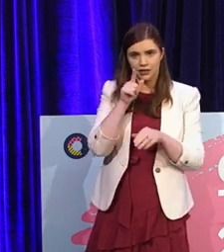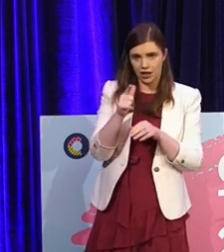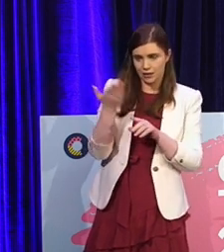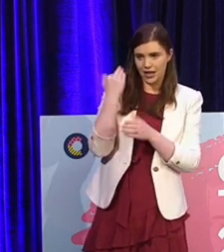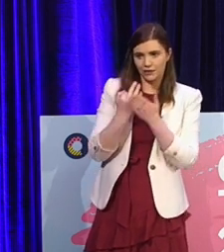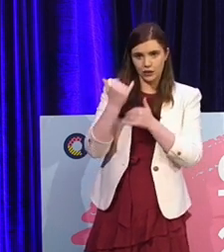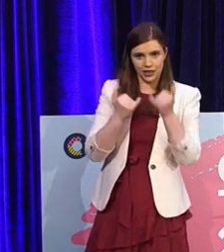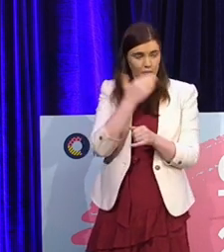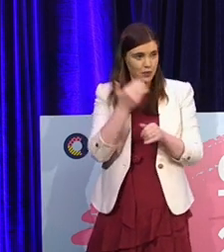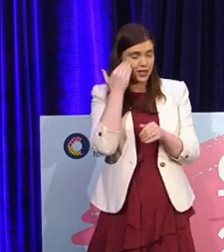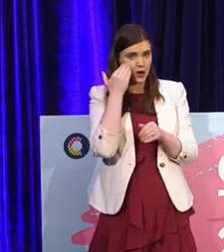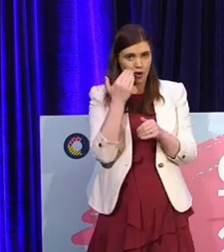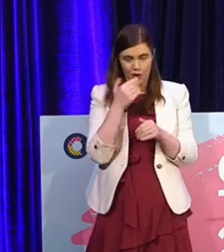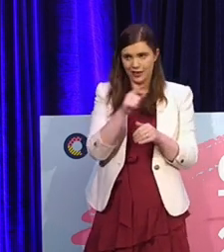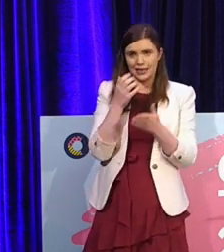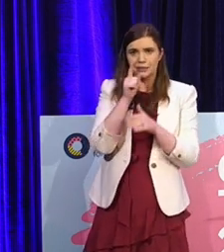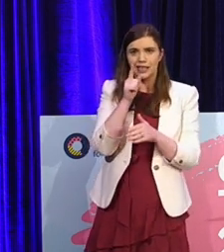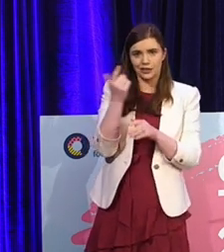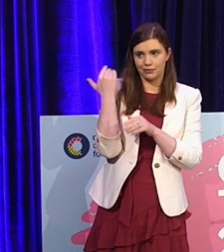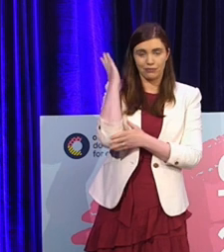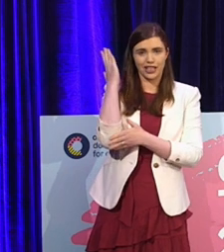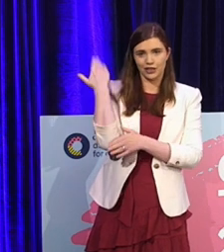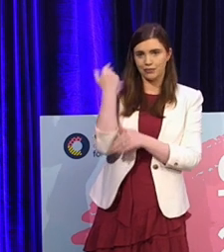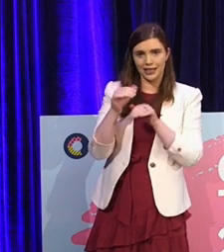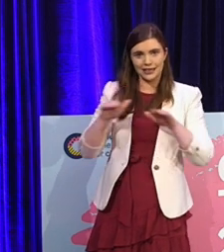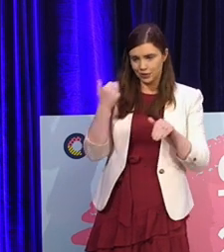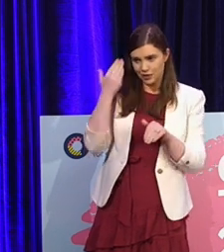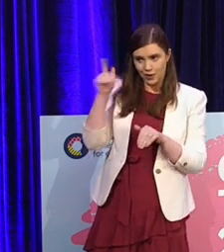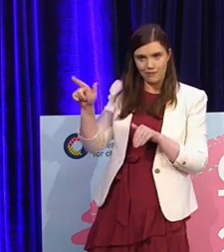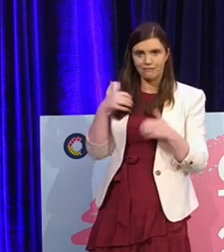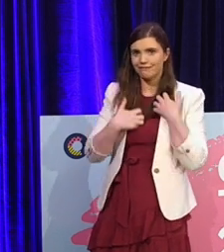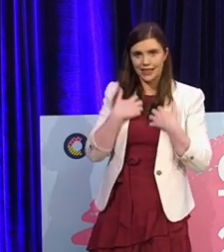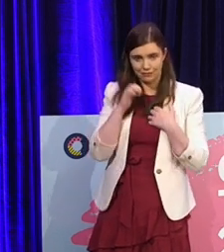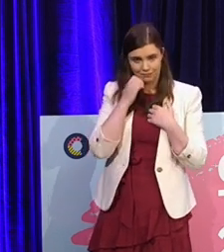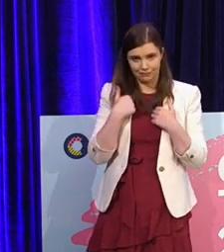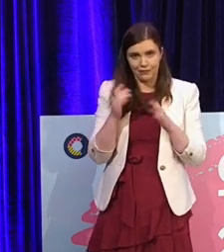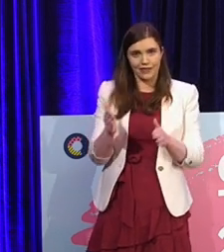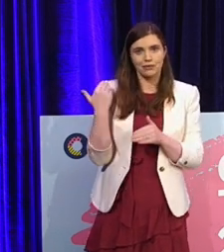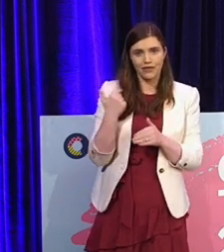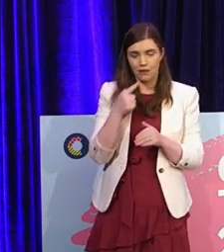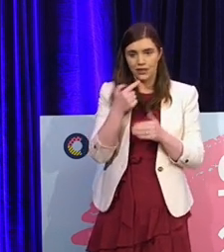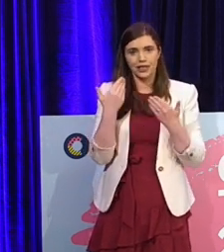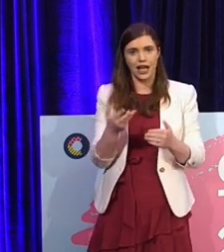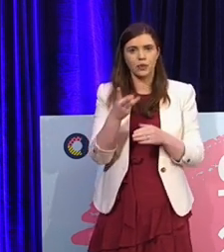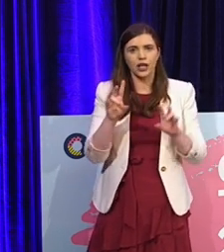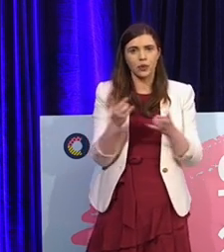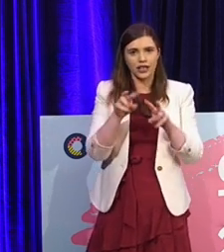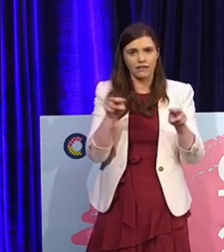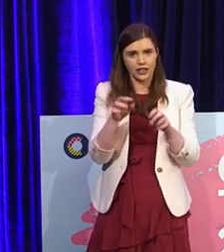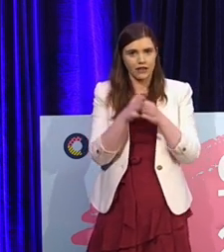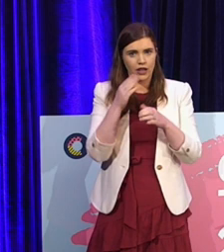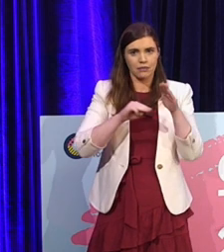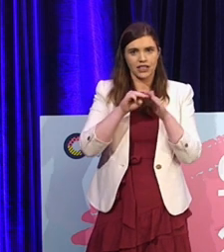both know how excited our speakers are feeling right now backstage. Before we meet them, we're going to play a short video from the Minister for Children,